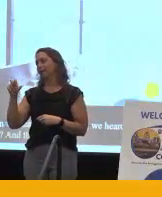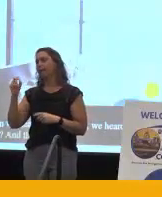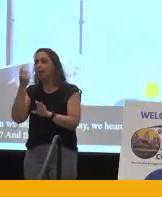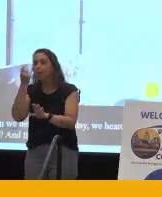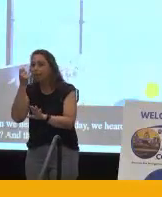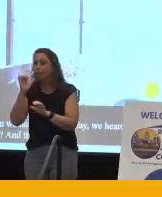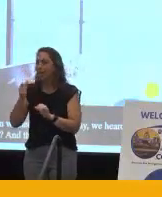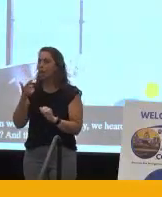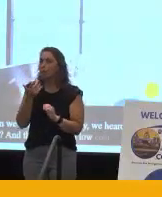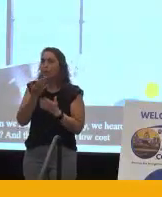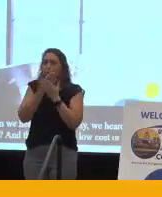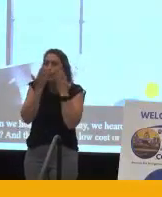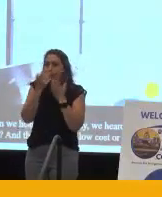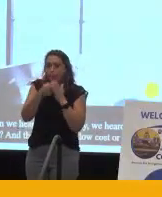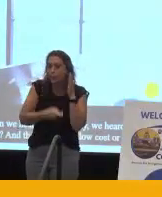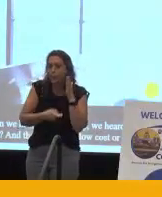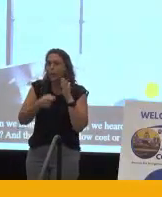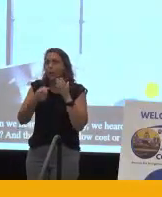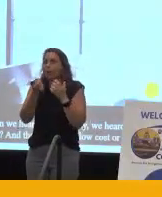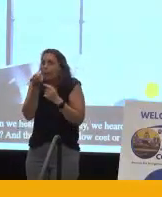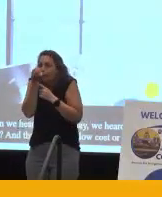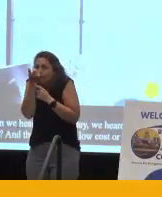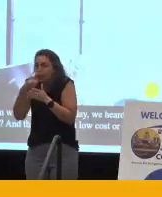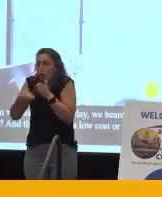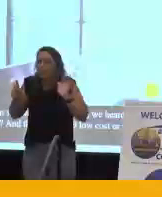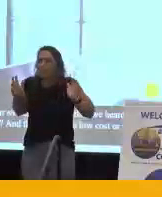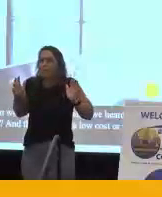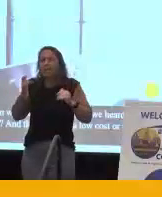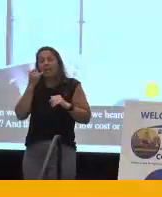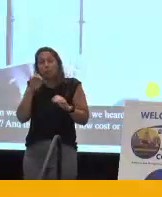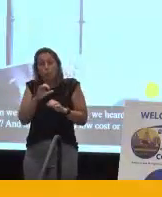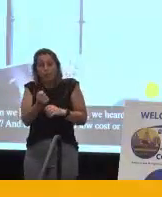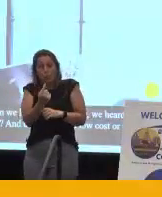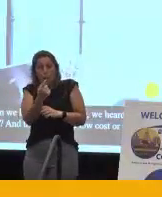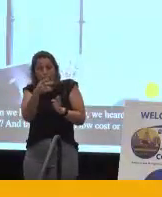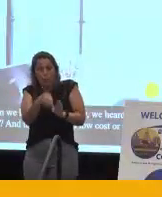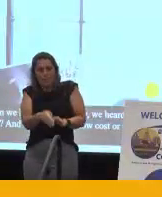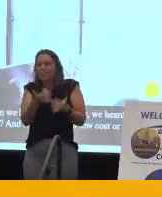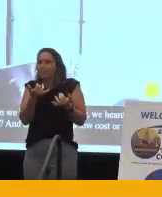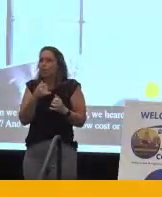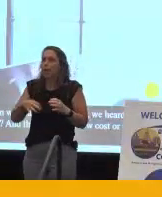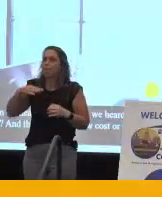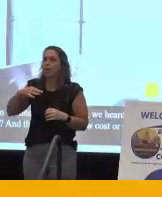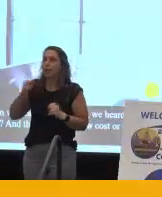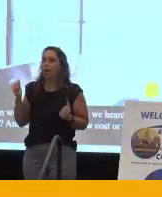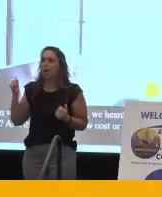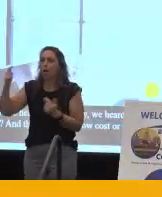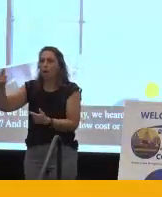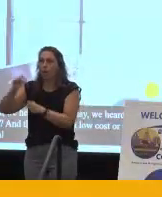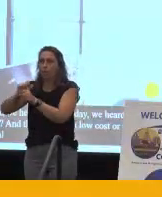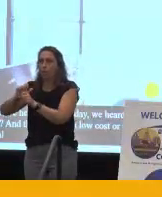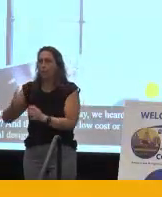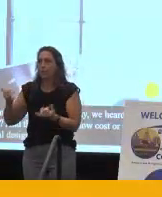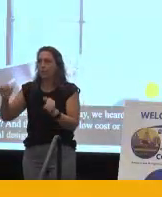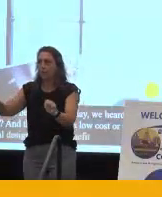it for everybody, if you're doing it for one person as a universal design, it could benefit everybody. But also let's think about